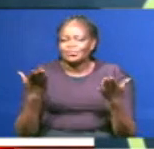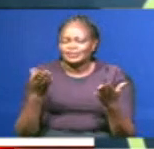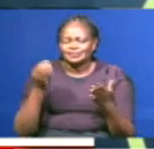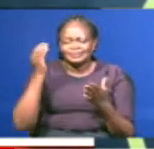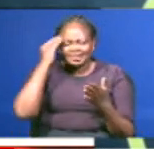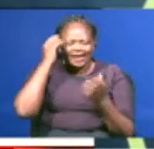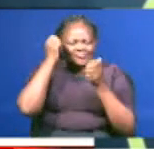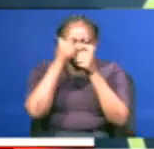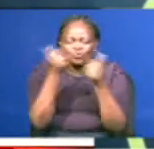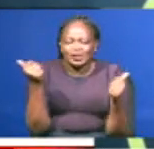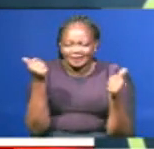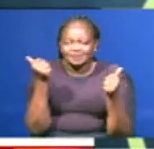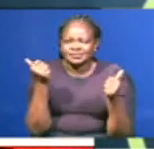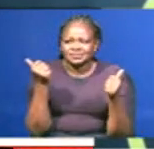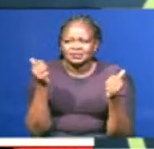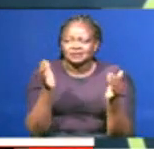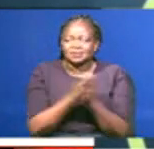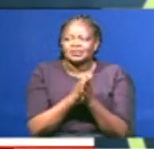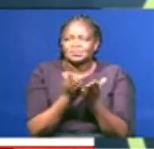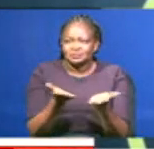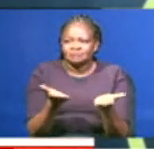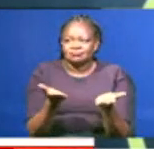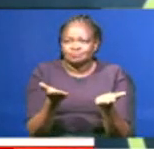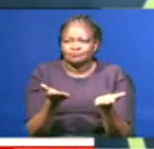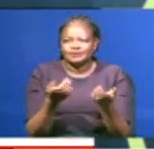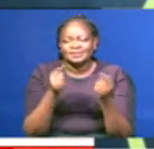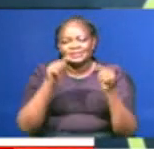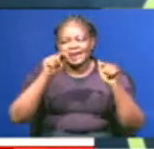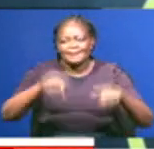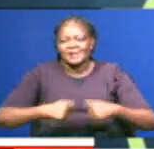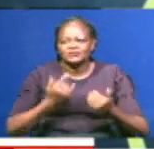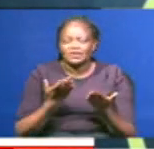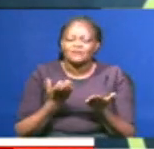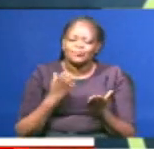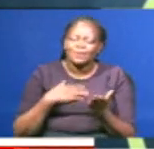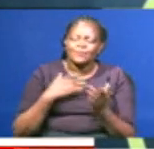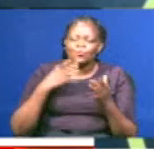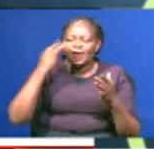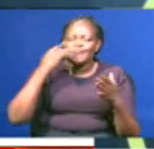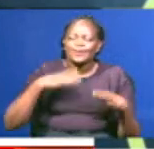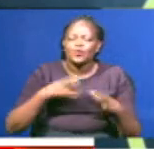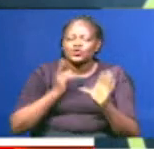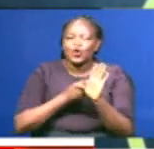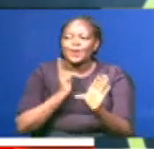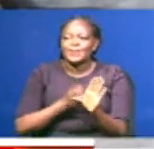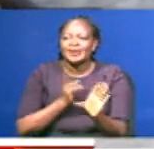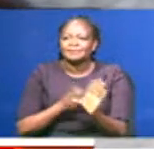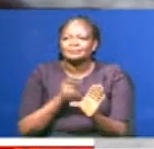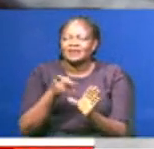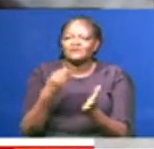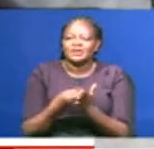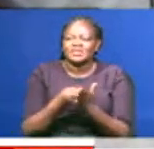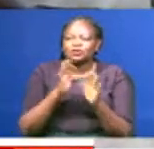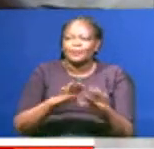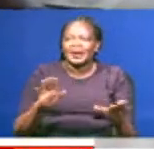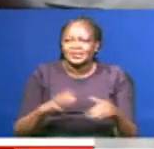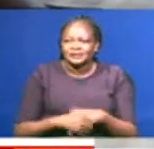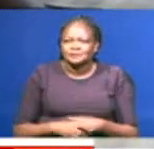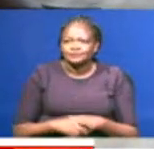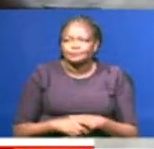and you know, there's demand for our products and services here. People want to participate in these financial markets.